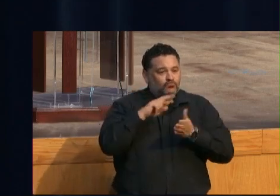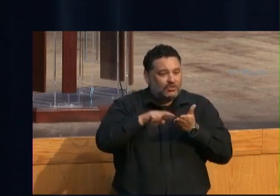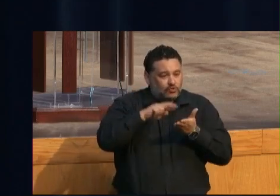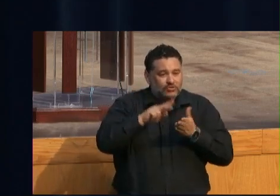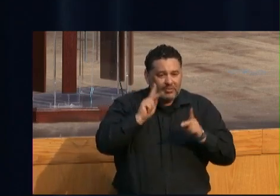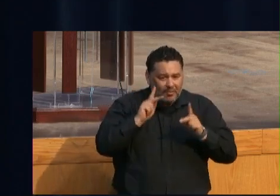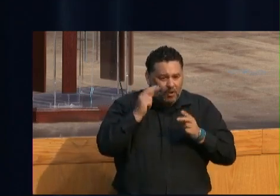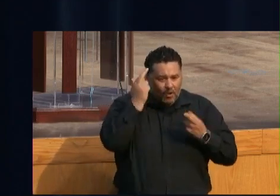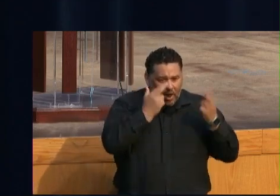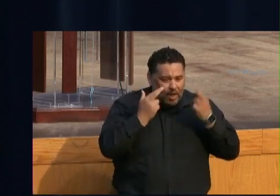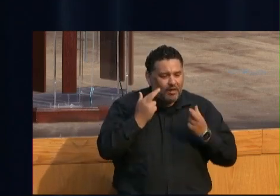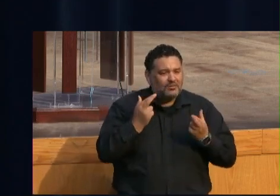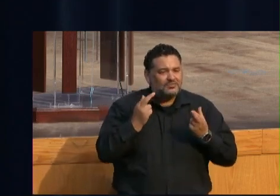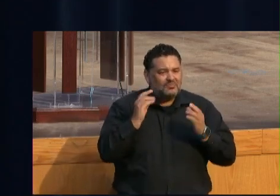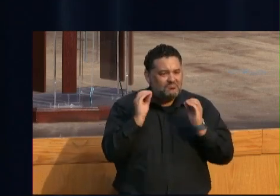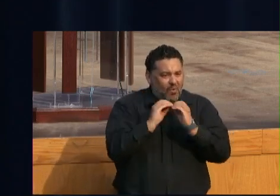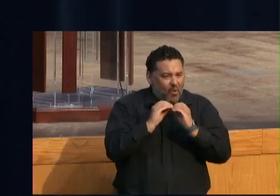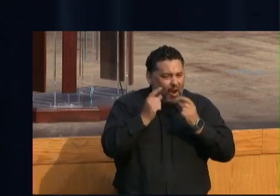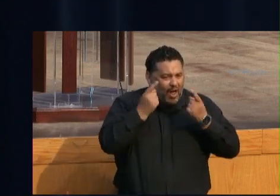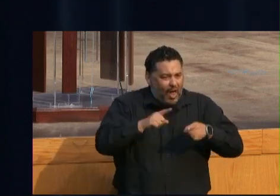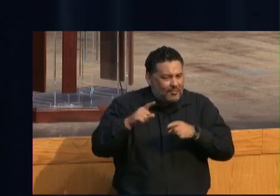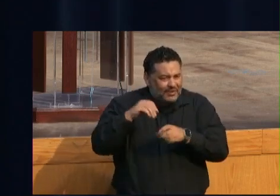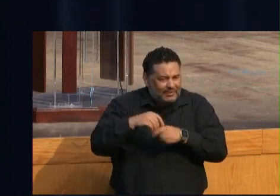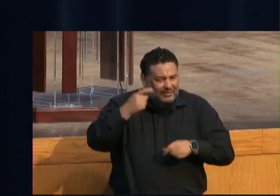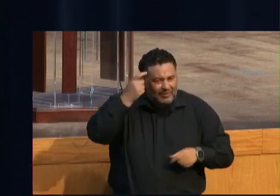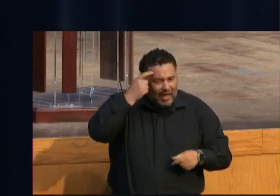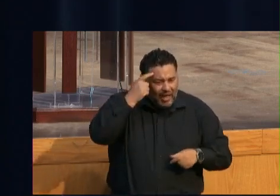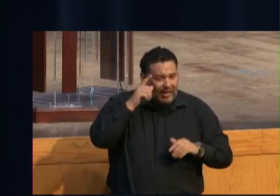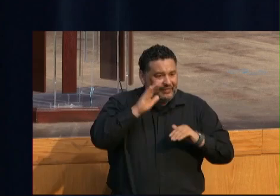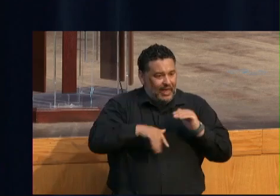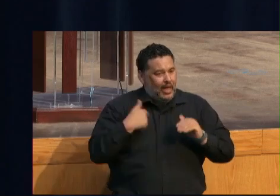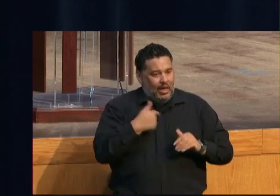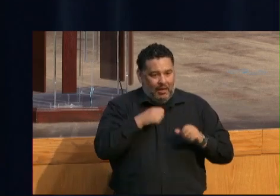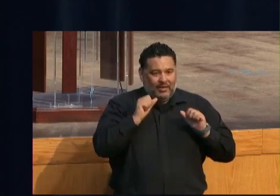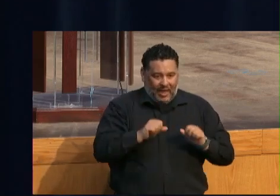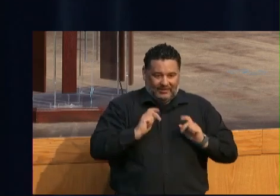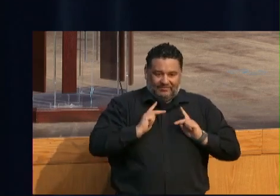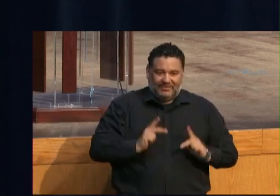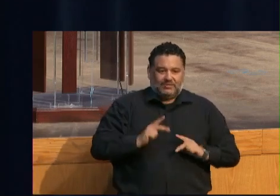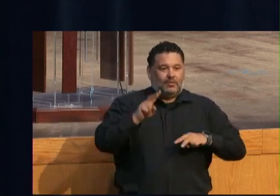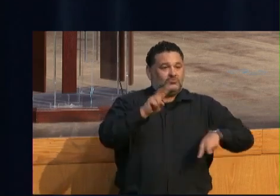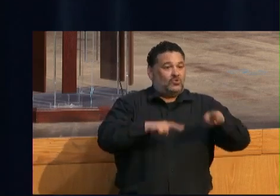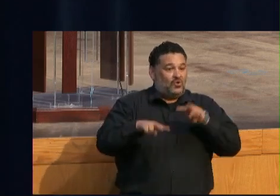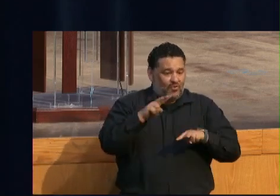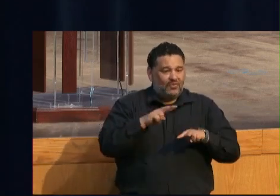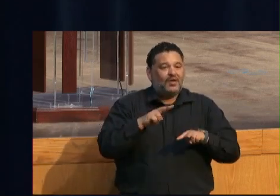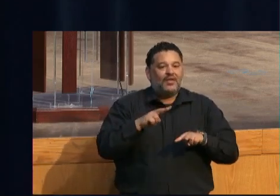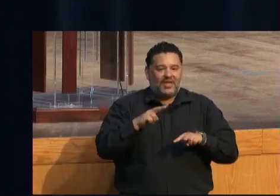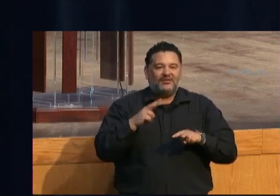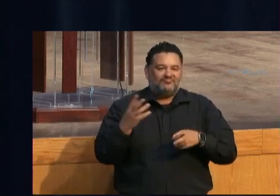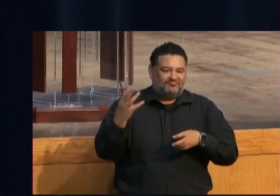more happening in the mind than we can physically observe. And it became accepted to study.